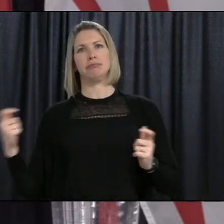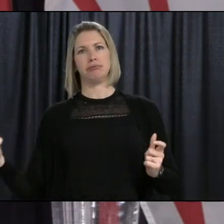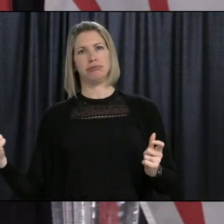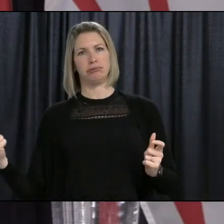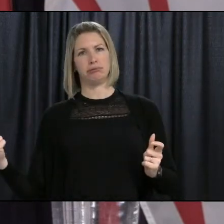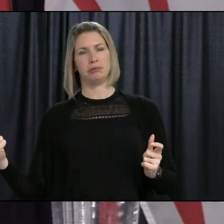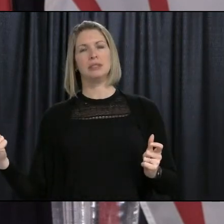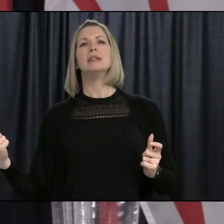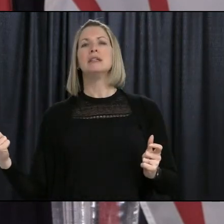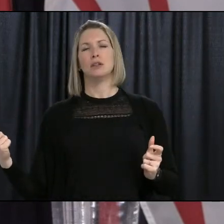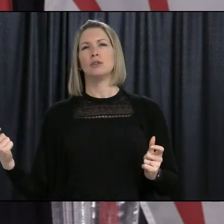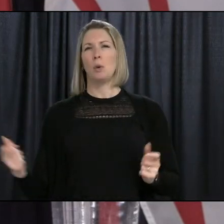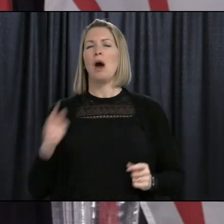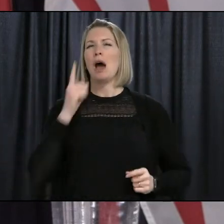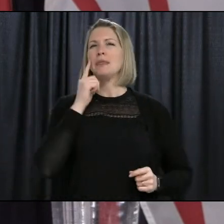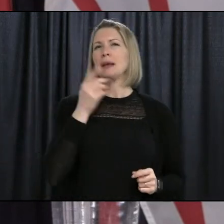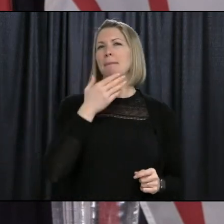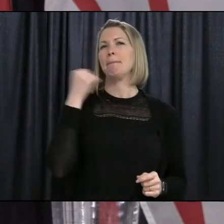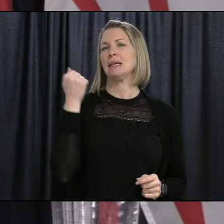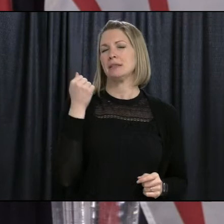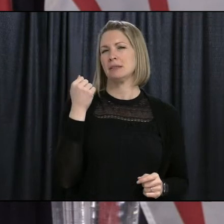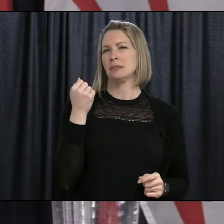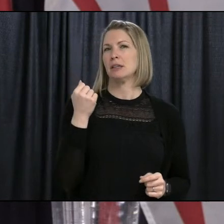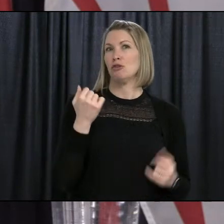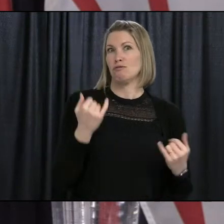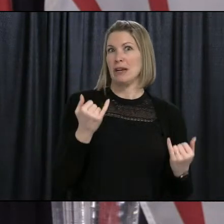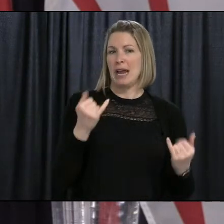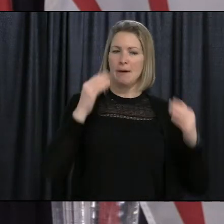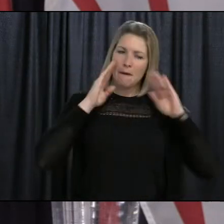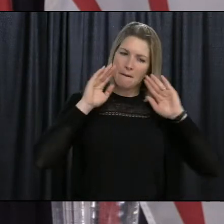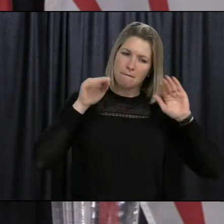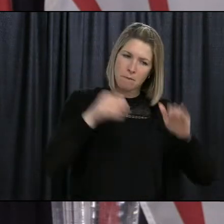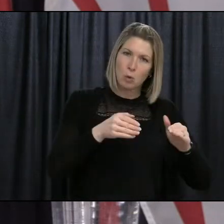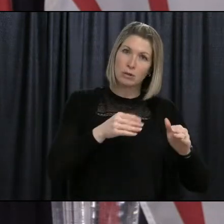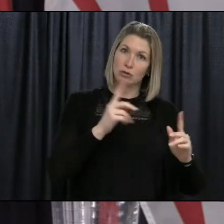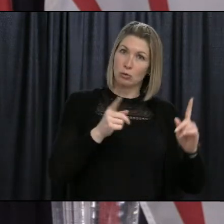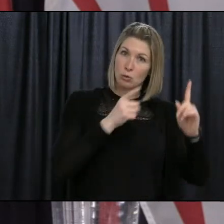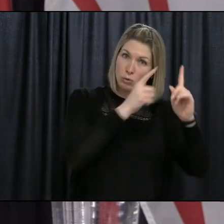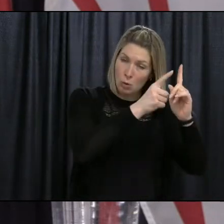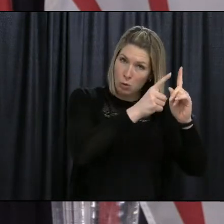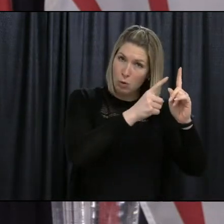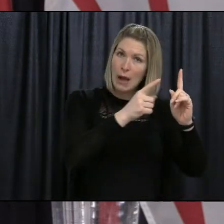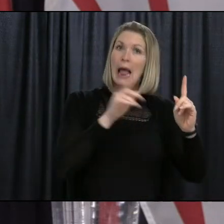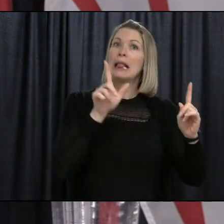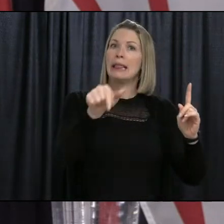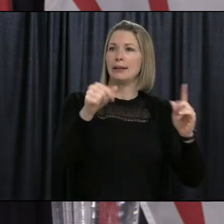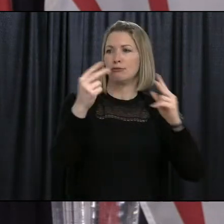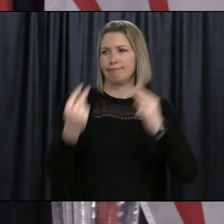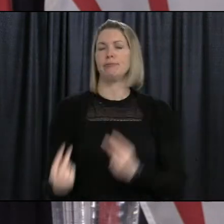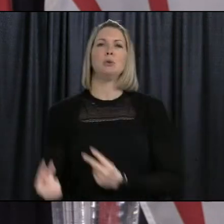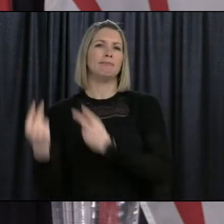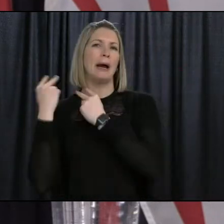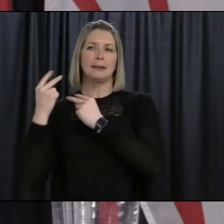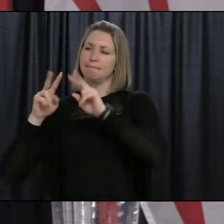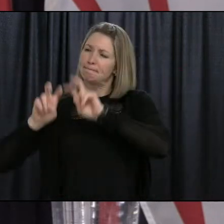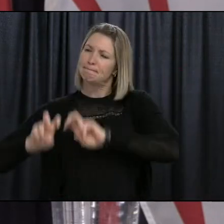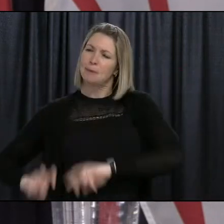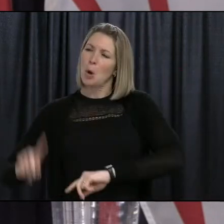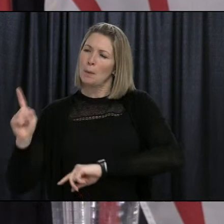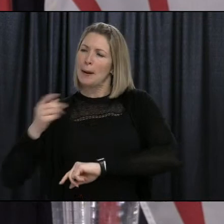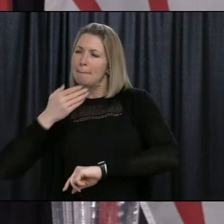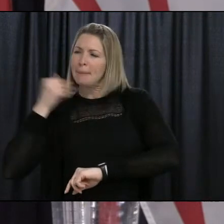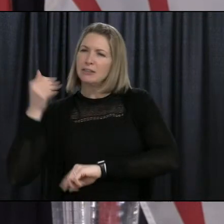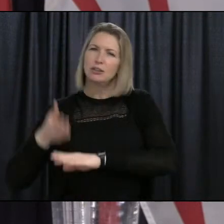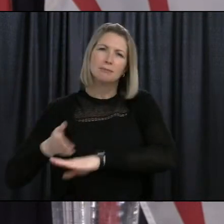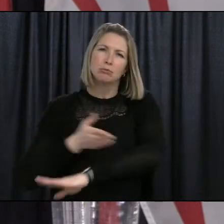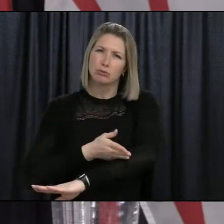there'll be plenty of time to do that afterwards. But for right now, I think that the change that we're seeing today for our own province allows